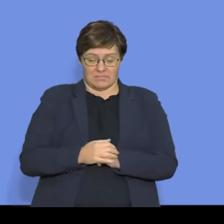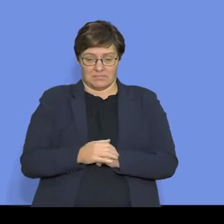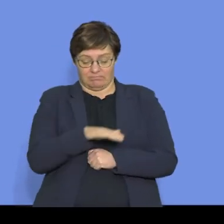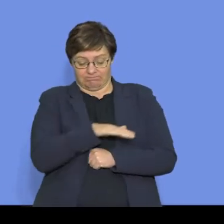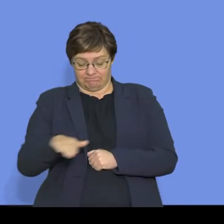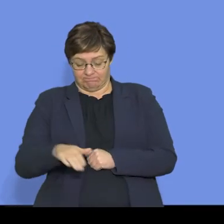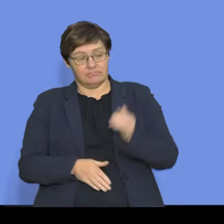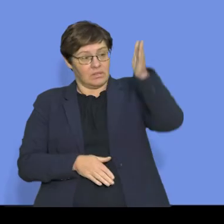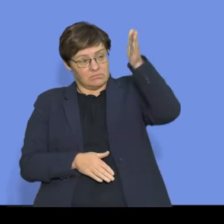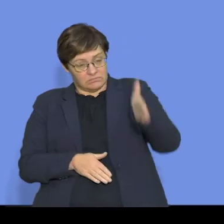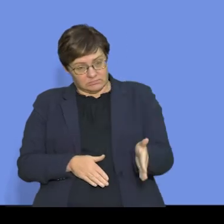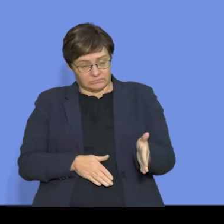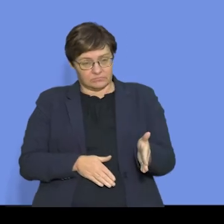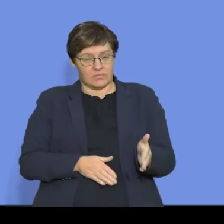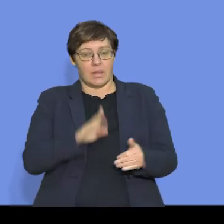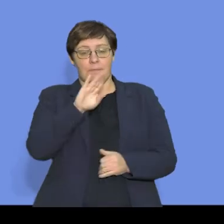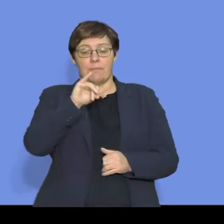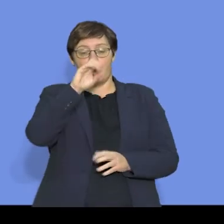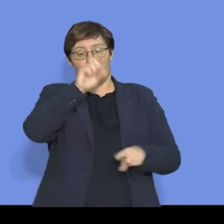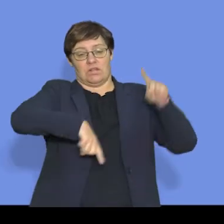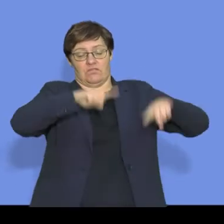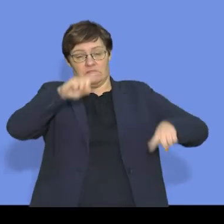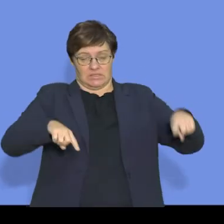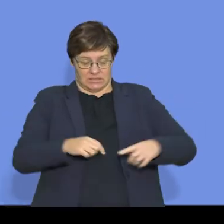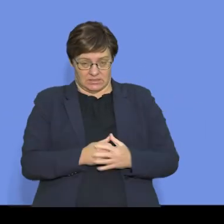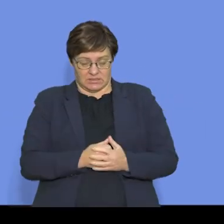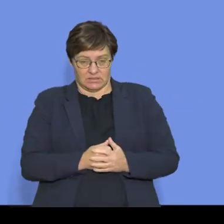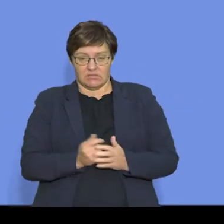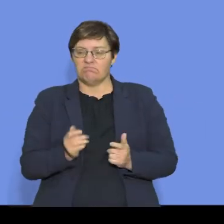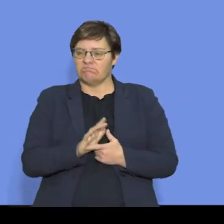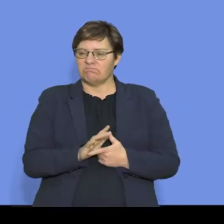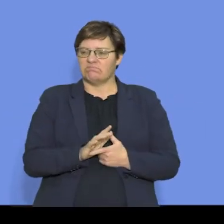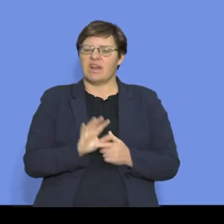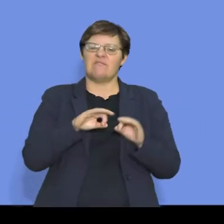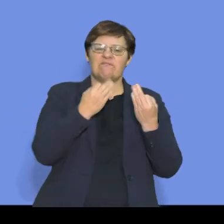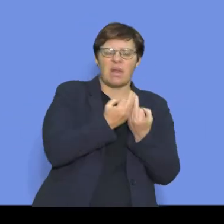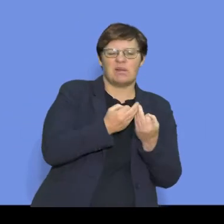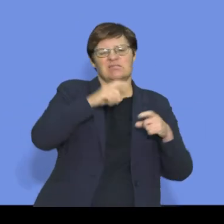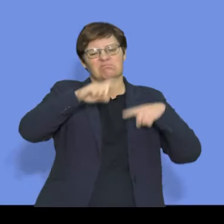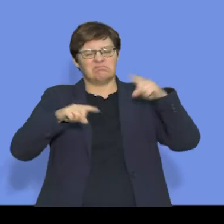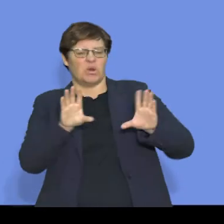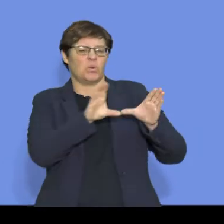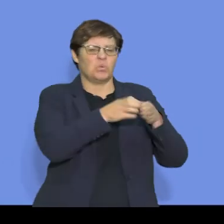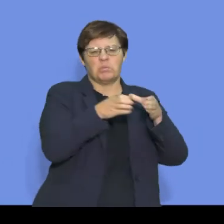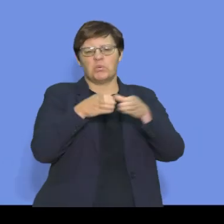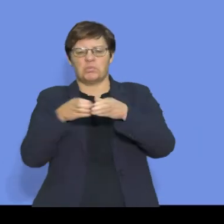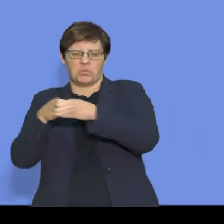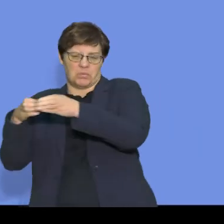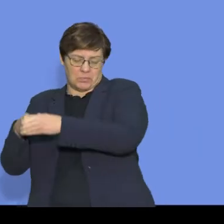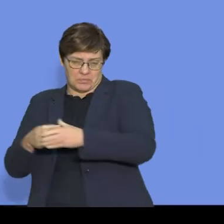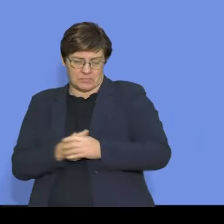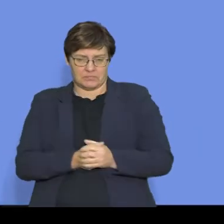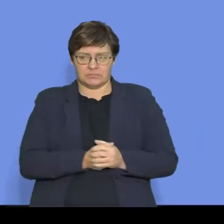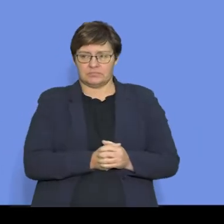y-axis is biodiversity, shown by the number of different families, the number of different groups of